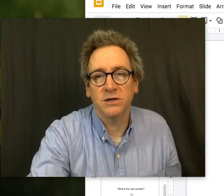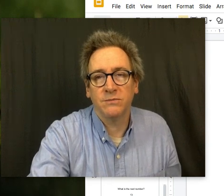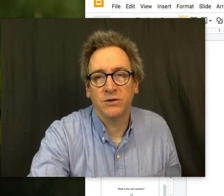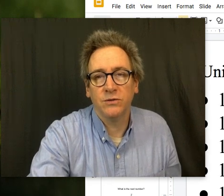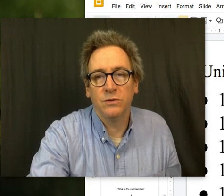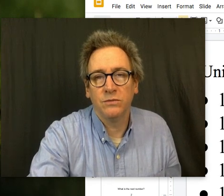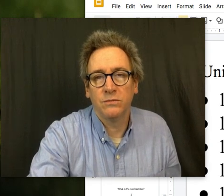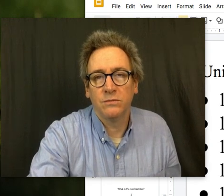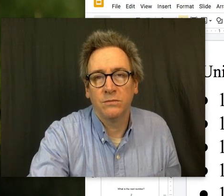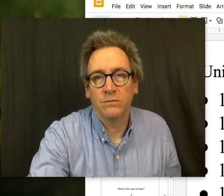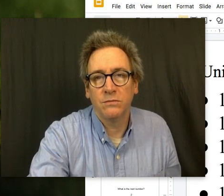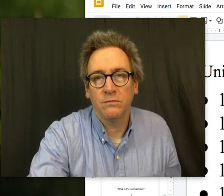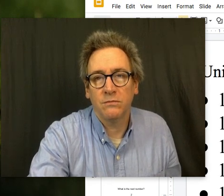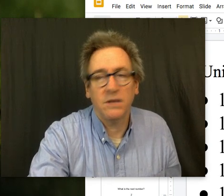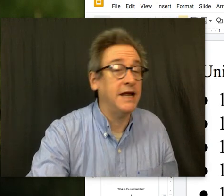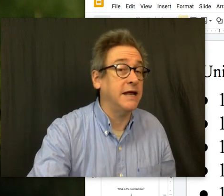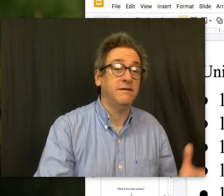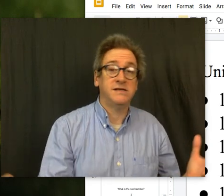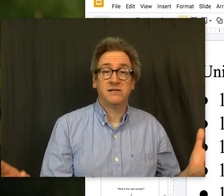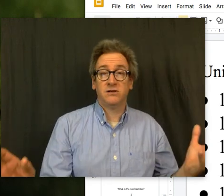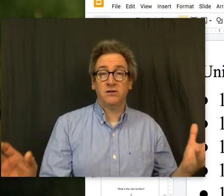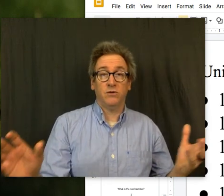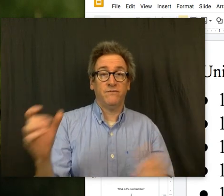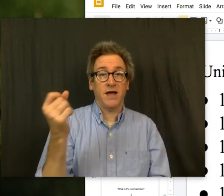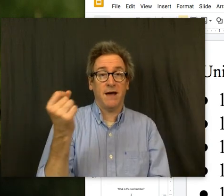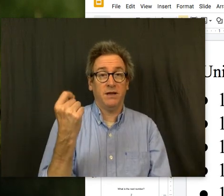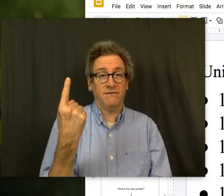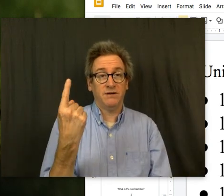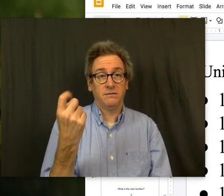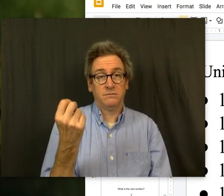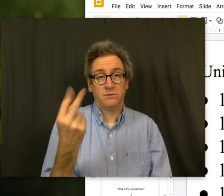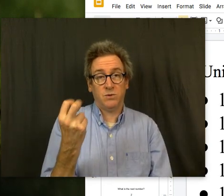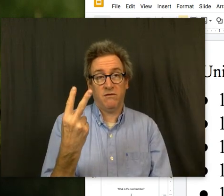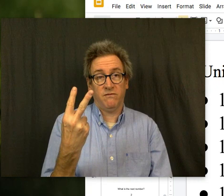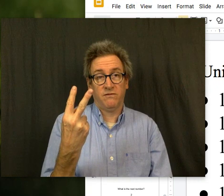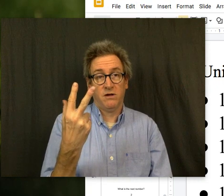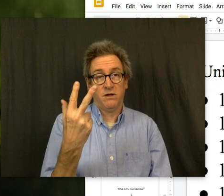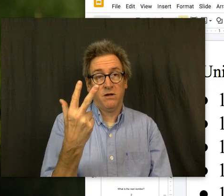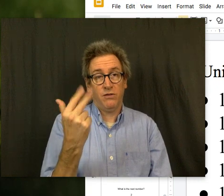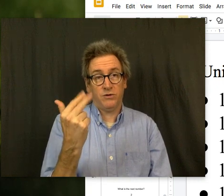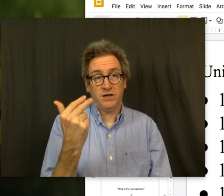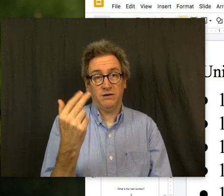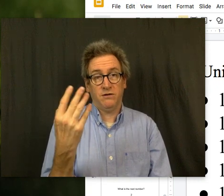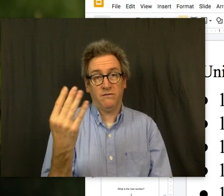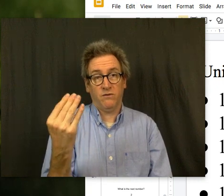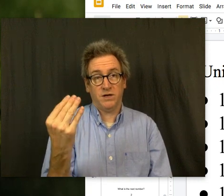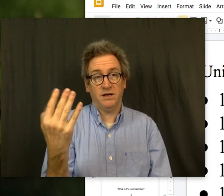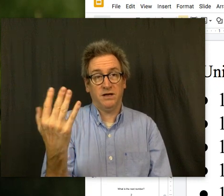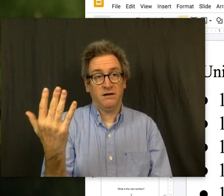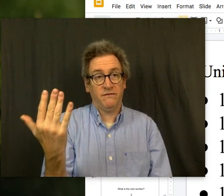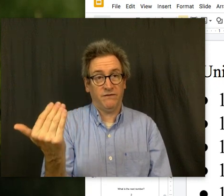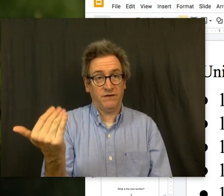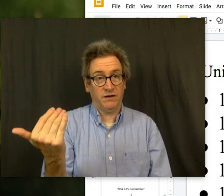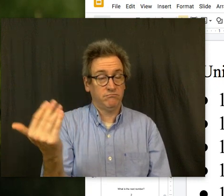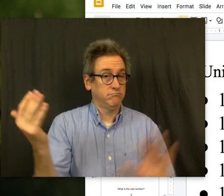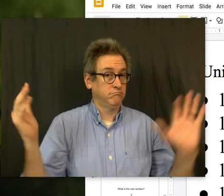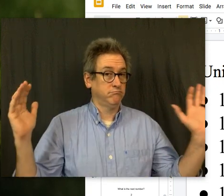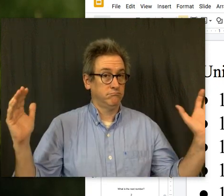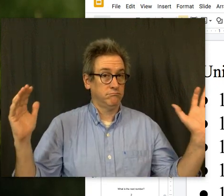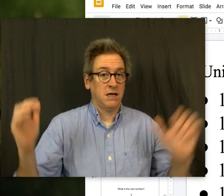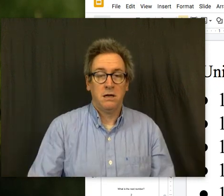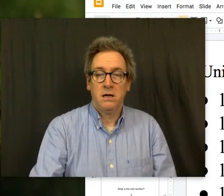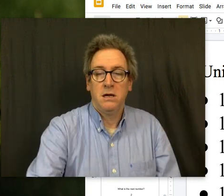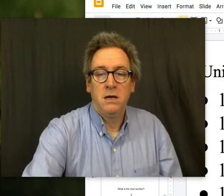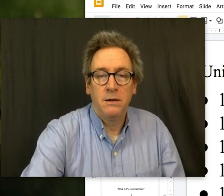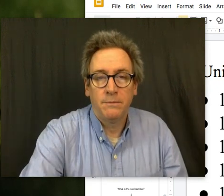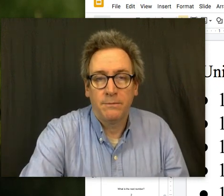So we jump through. Again, this is the only vocab, 11, 12, 13, 14, 15.